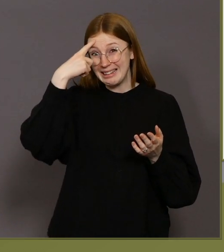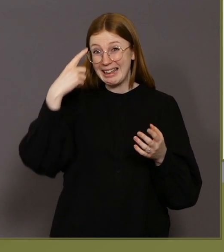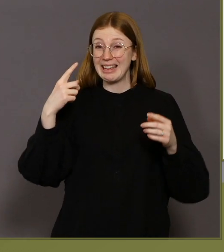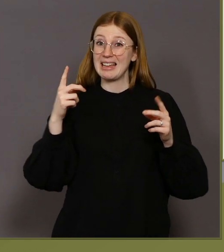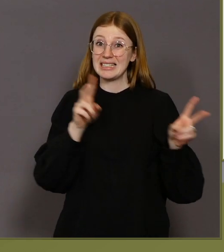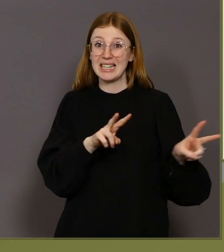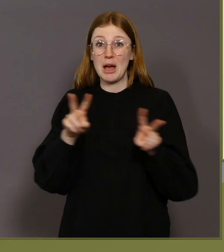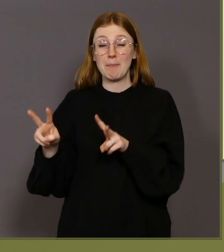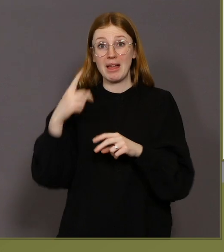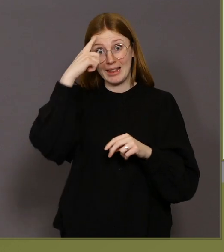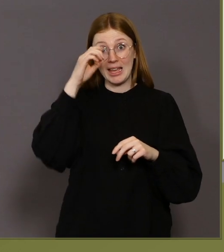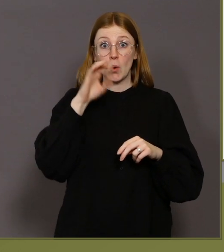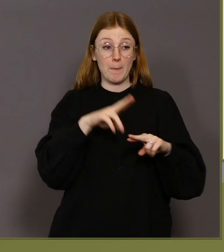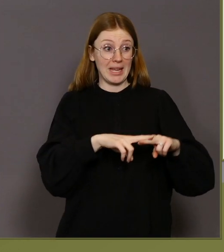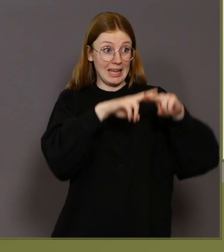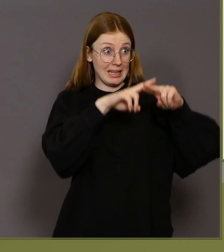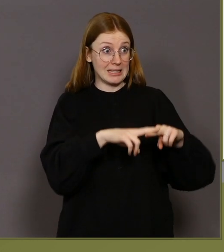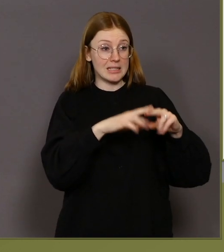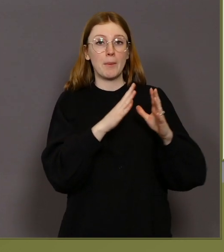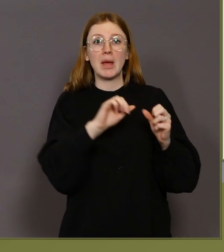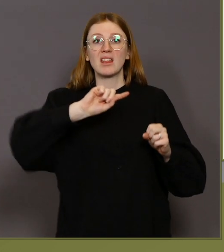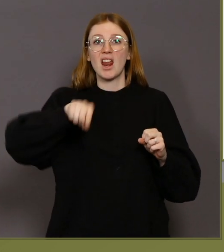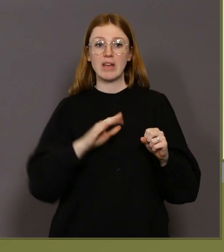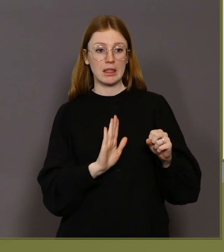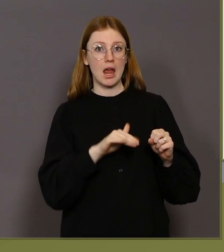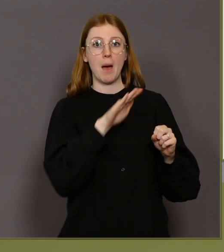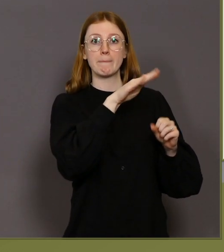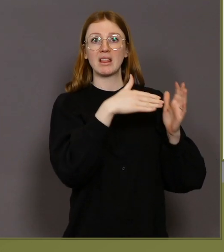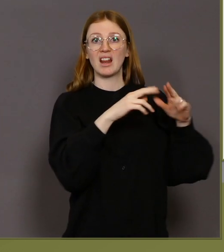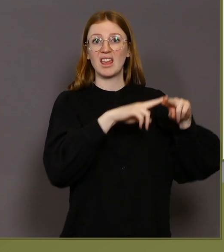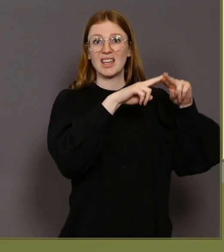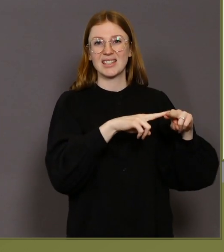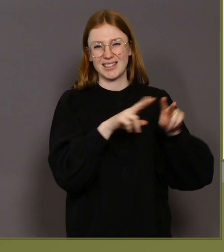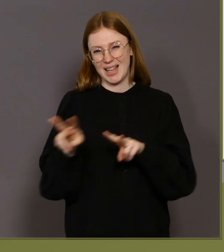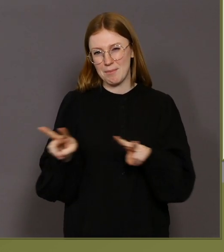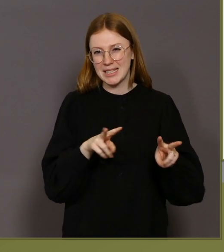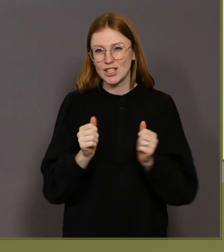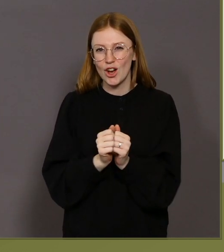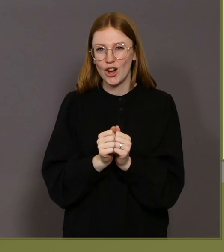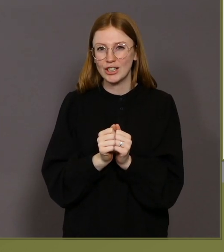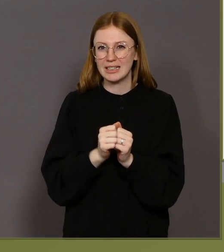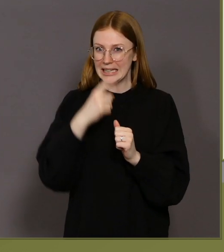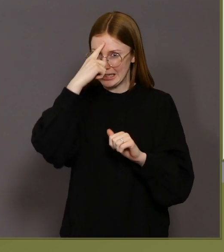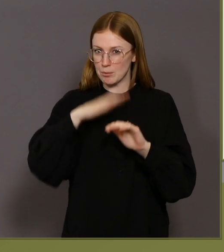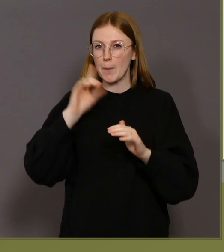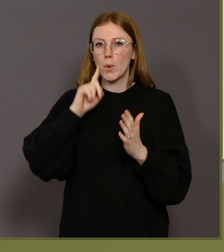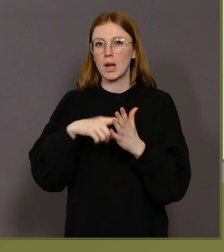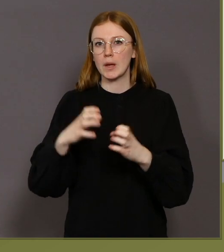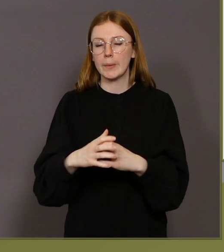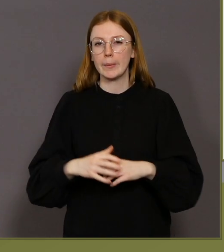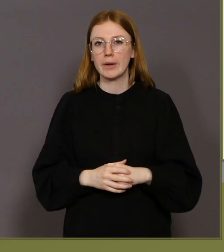work for wheelchair users. The same needs to happen in digital accessibility. And if you